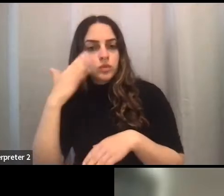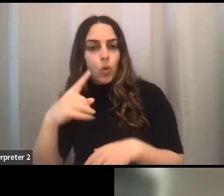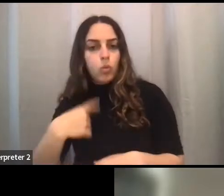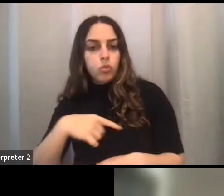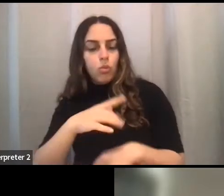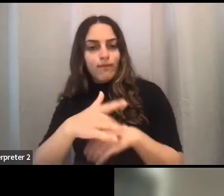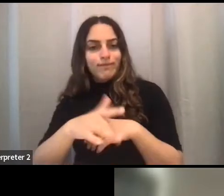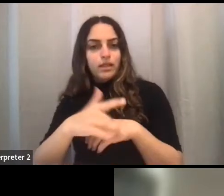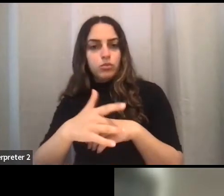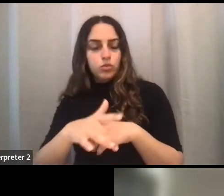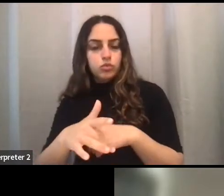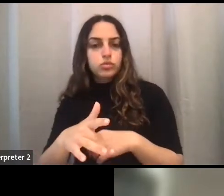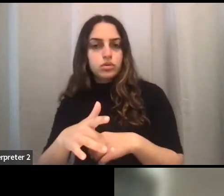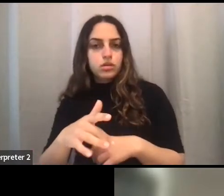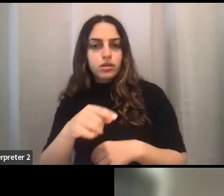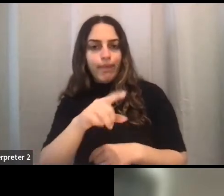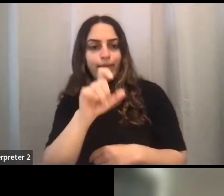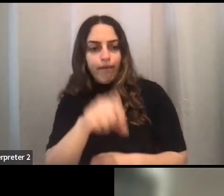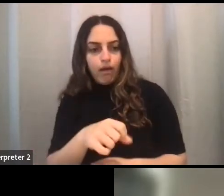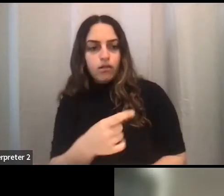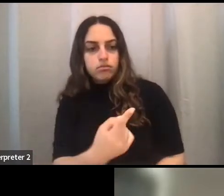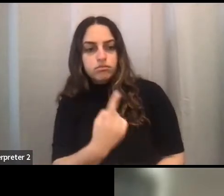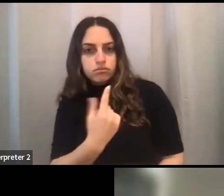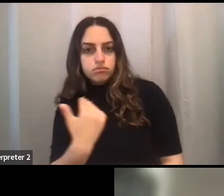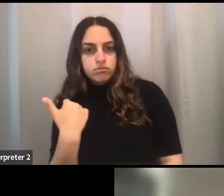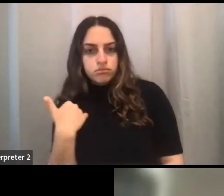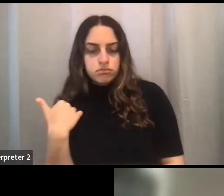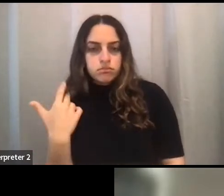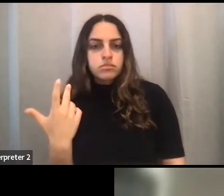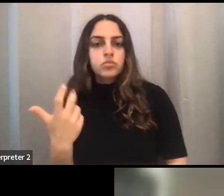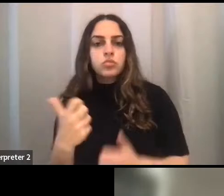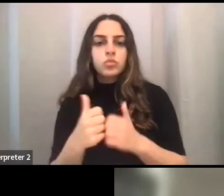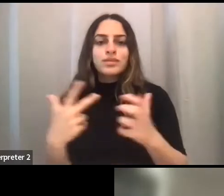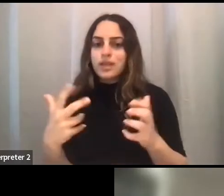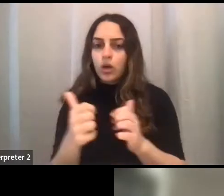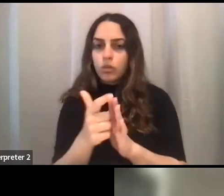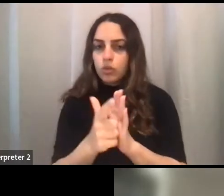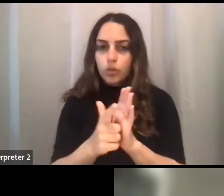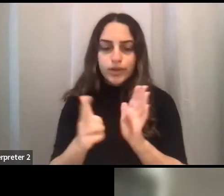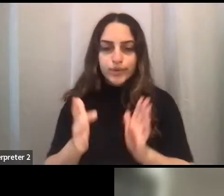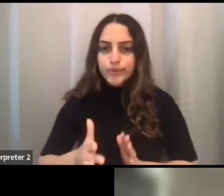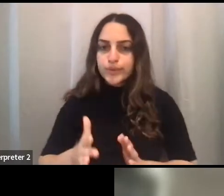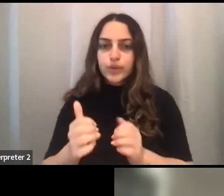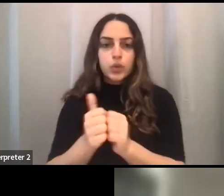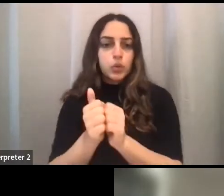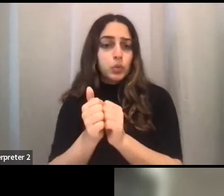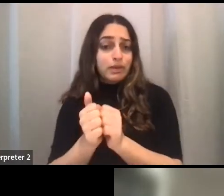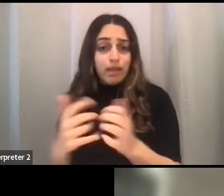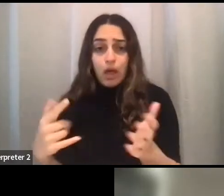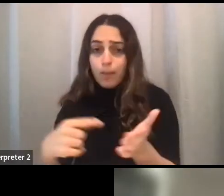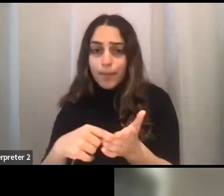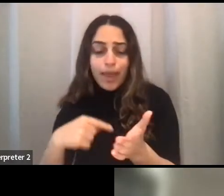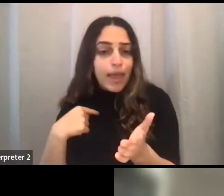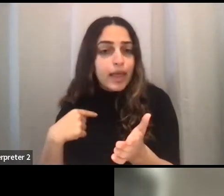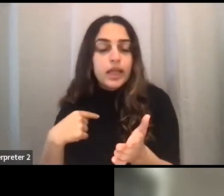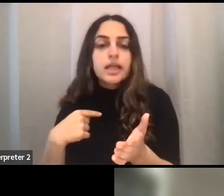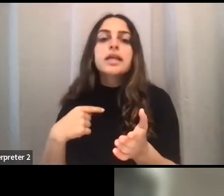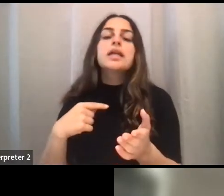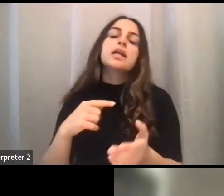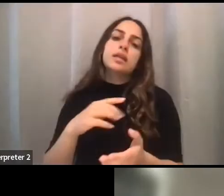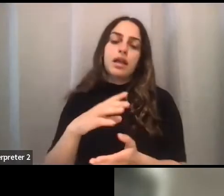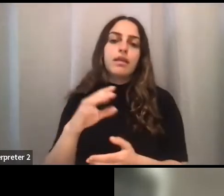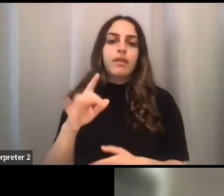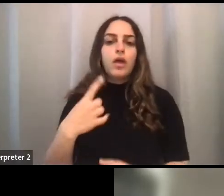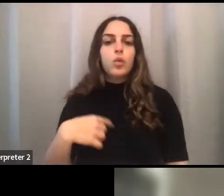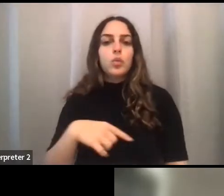available and that they can come to us without a lawyer without paying and that we